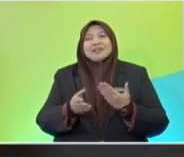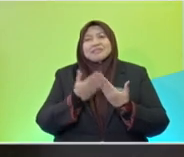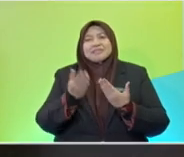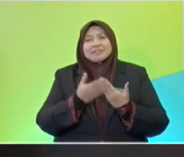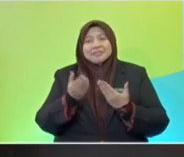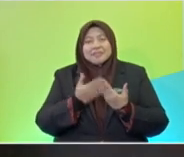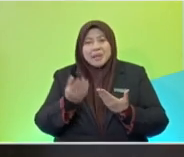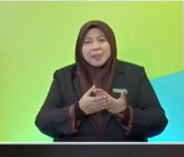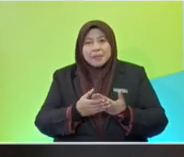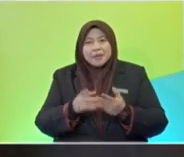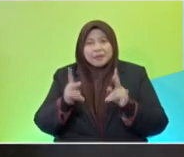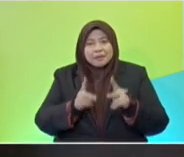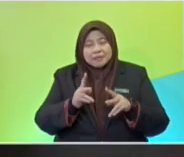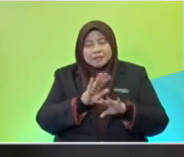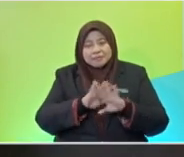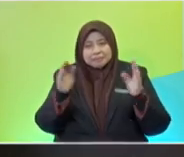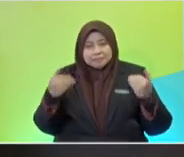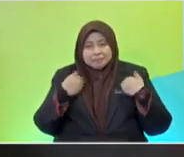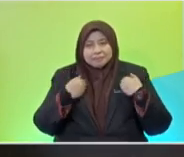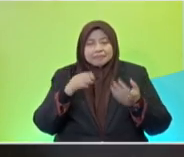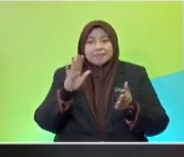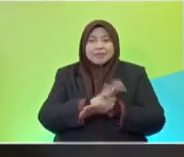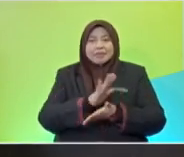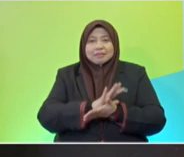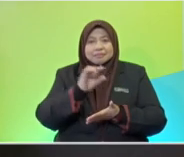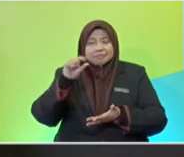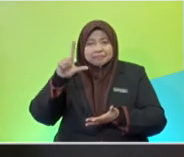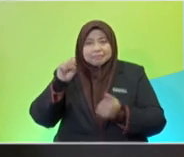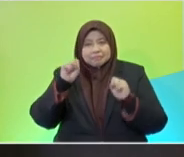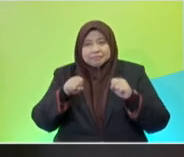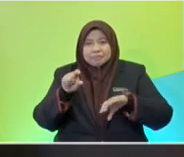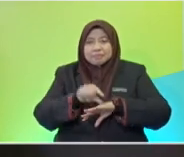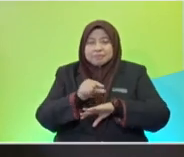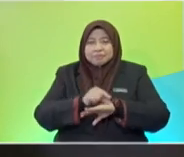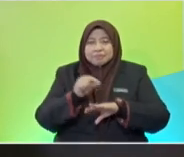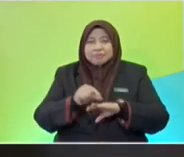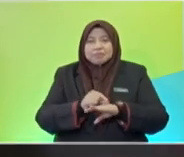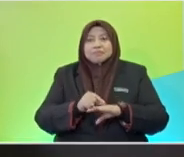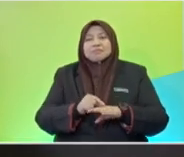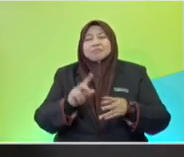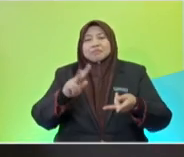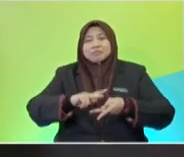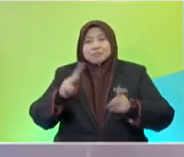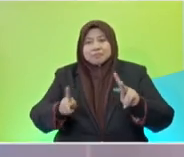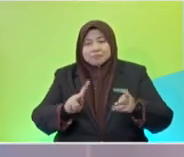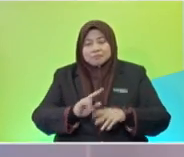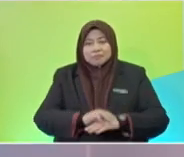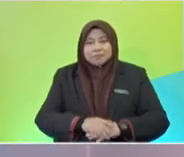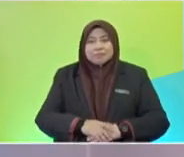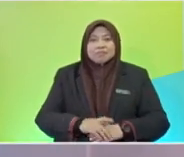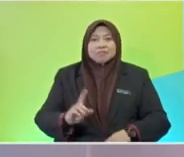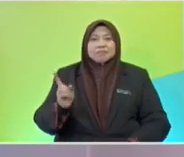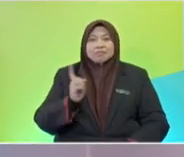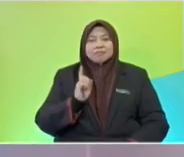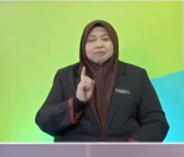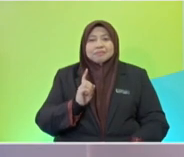If you don't have thick paper, you can actually use used boxes. Right. Okay. So for shadow play, it's a little bit different from what we